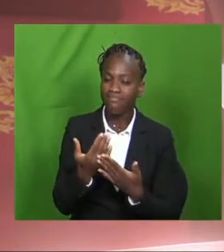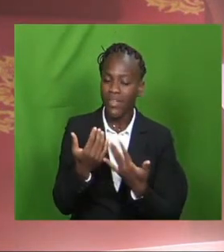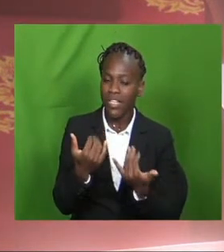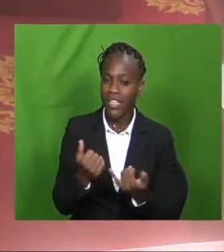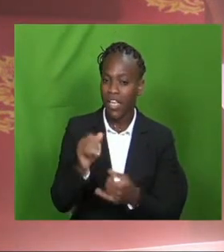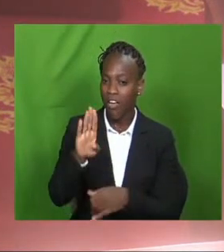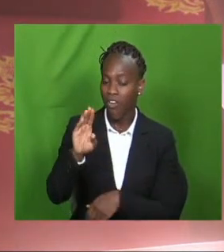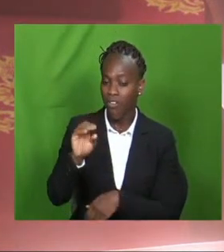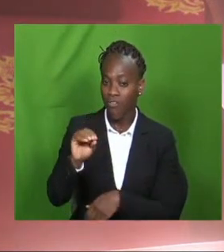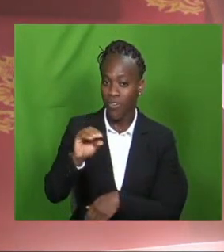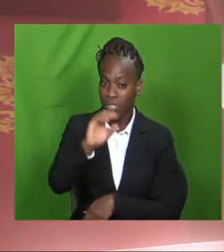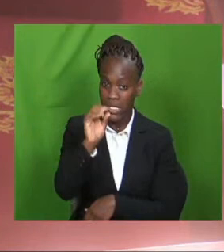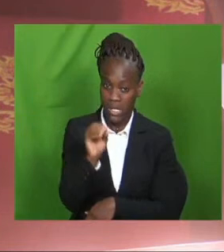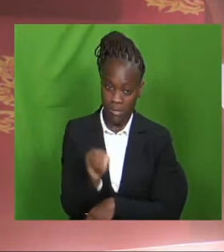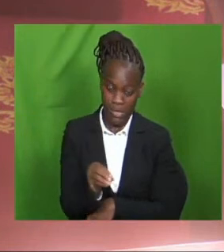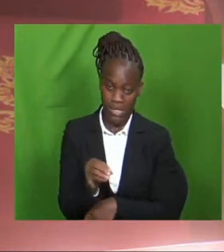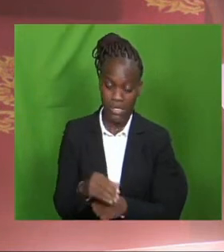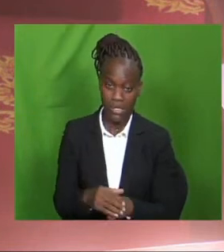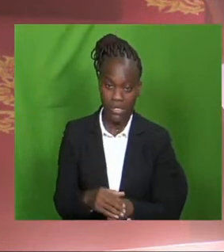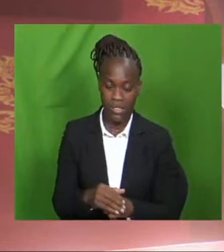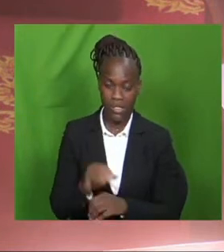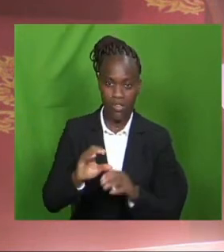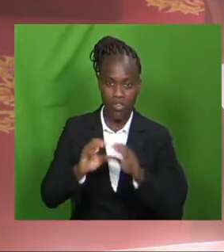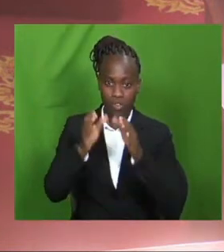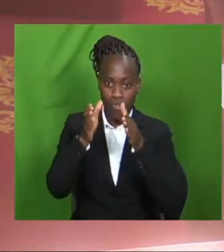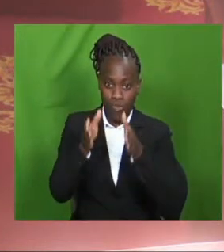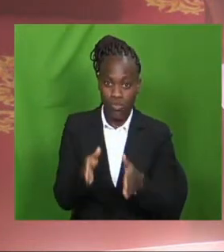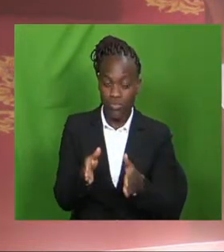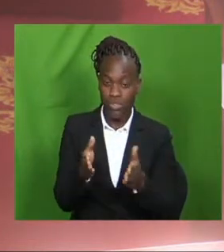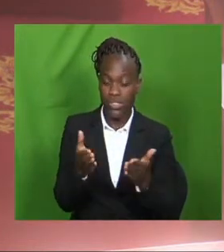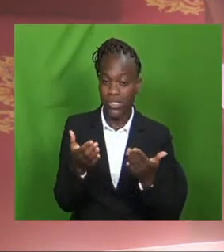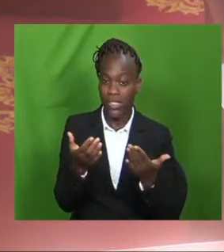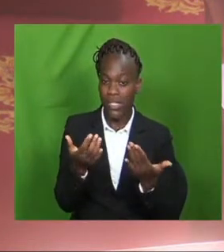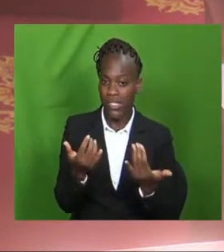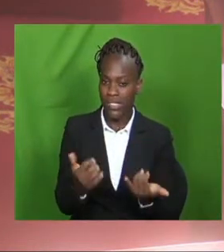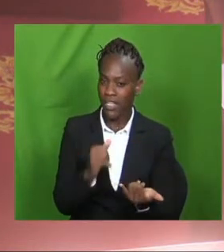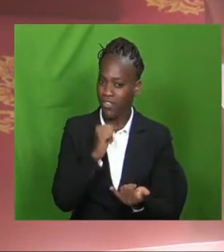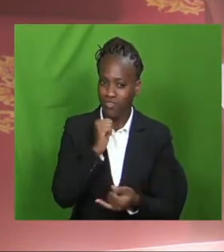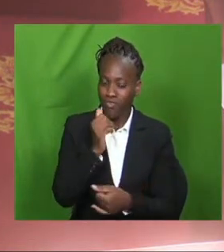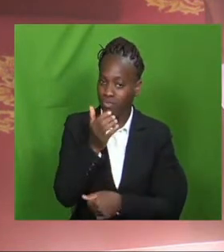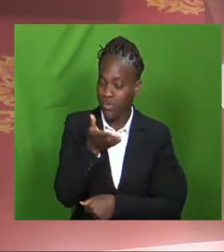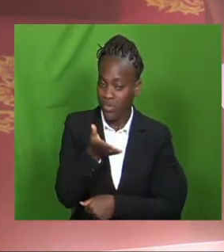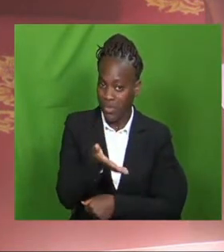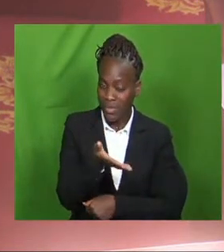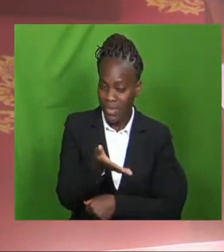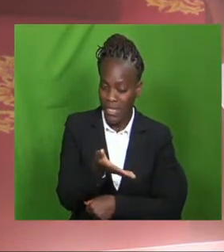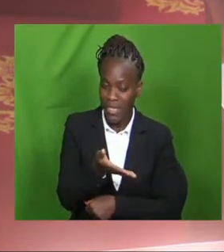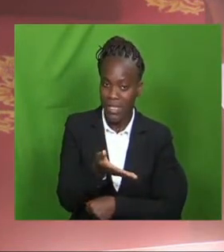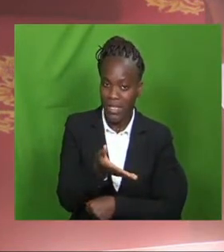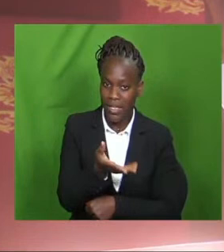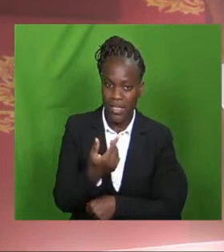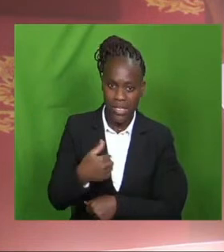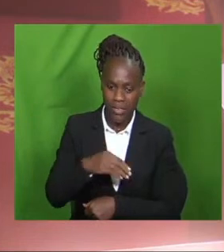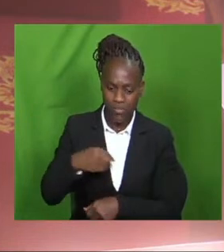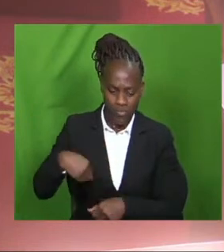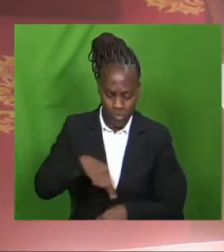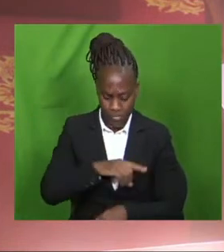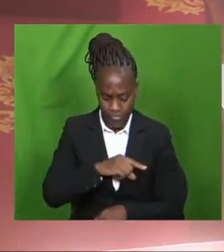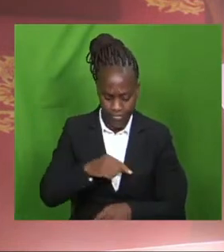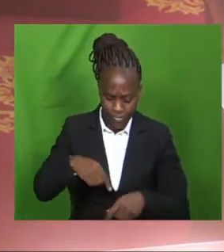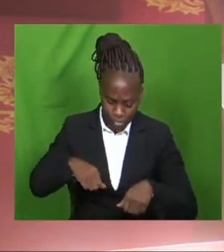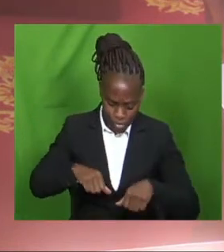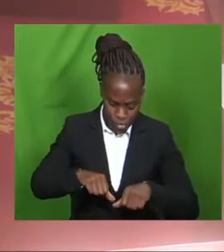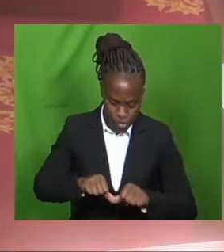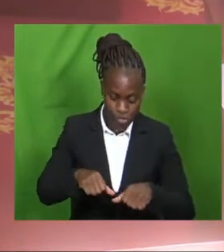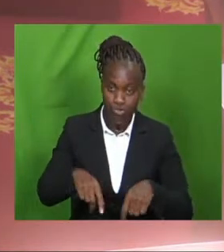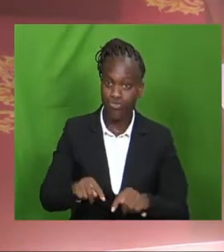fiscal completion. The contractor is currently not on site, and efforts are being made to get the